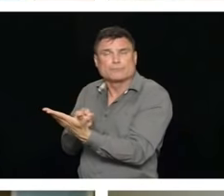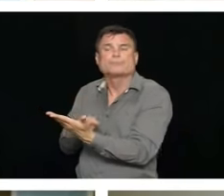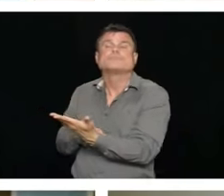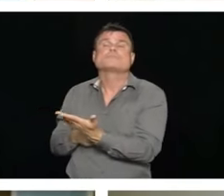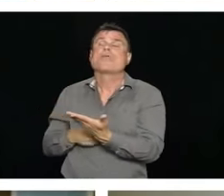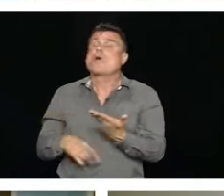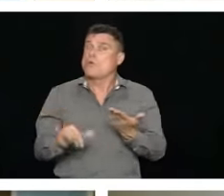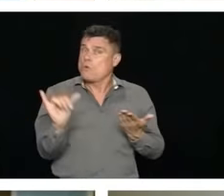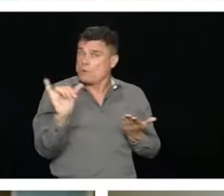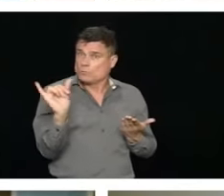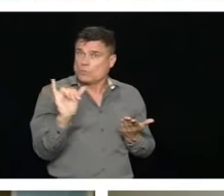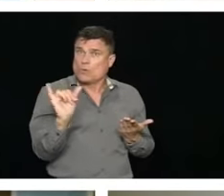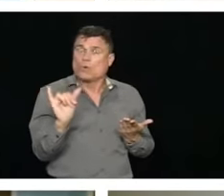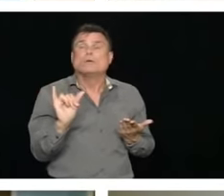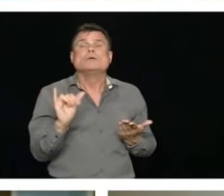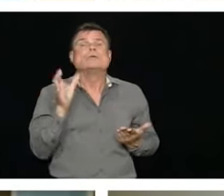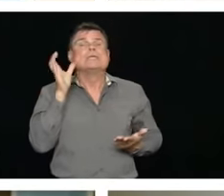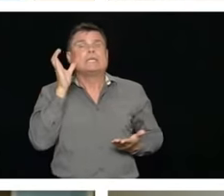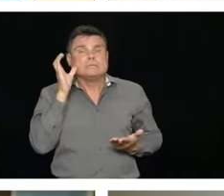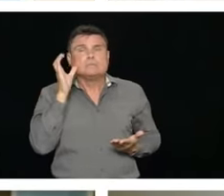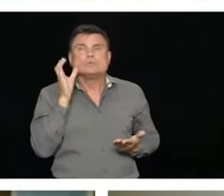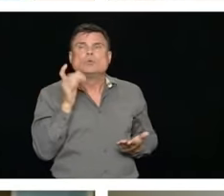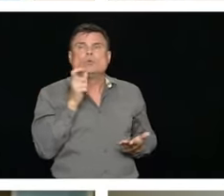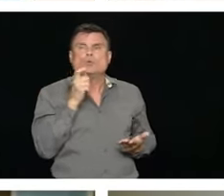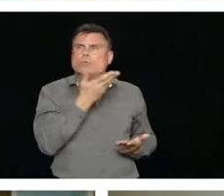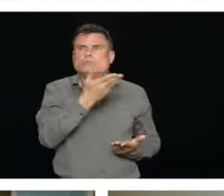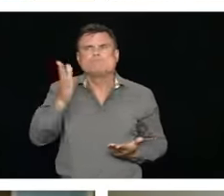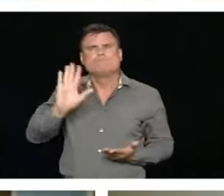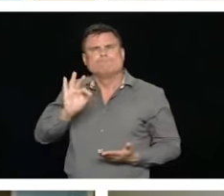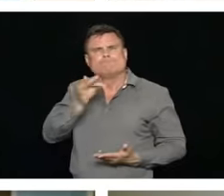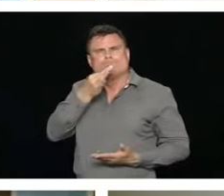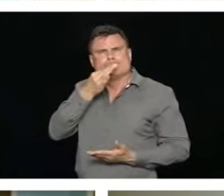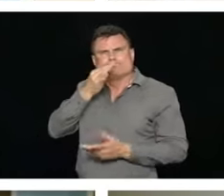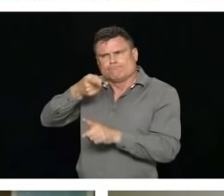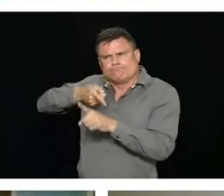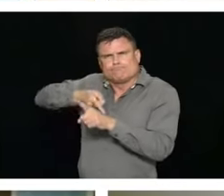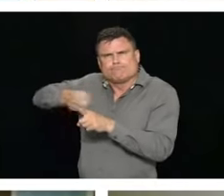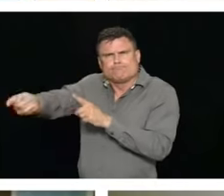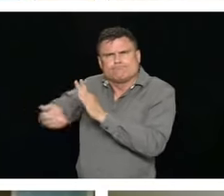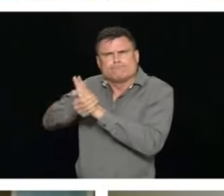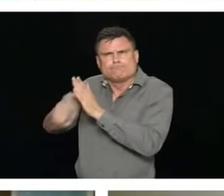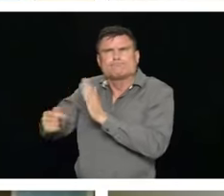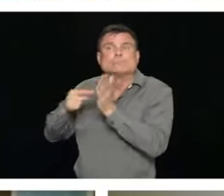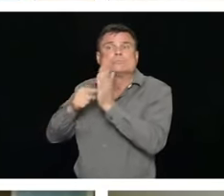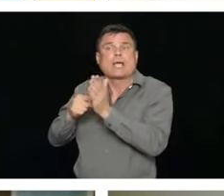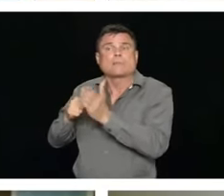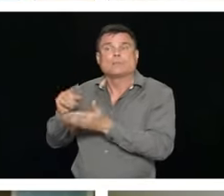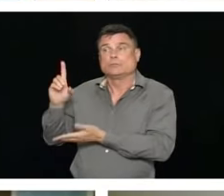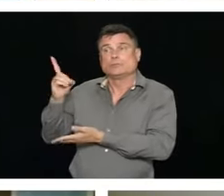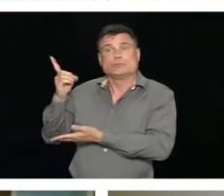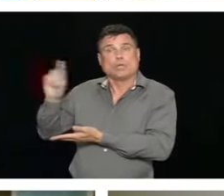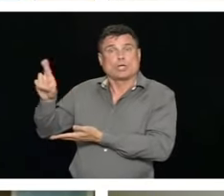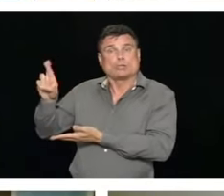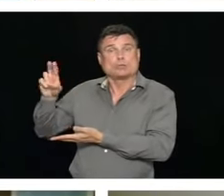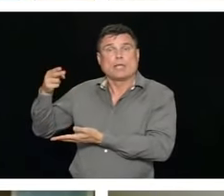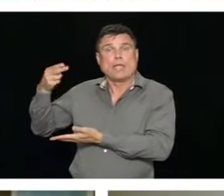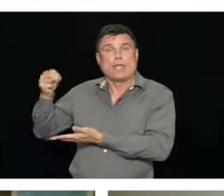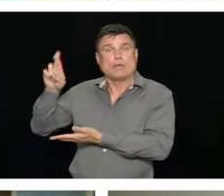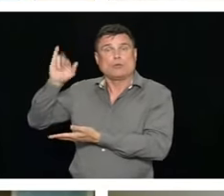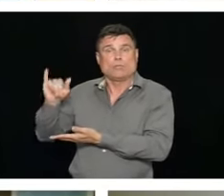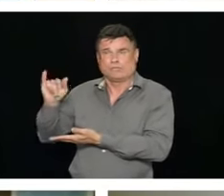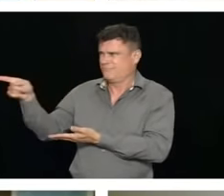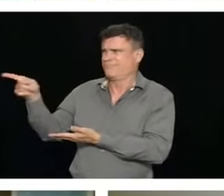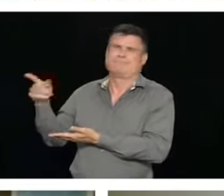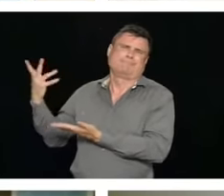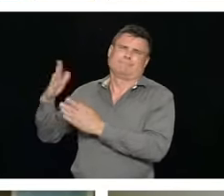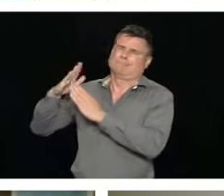know, it's no accident that Dr. Bonnie Henry is leading a lot of the decisions and giving guidance to government on what is safe